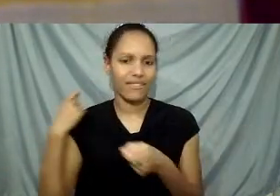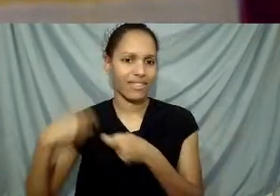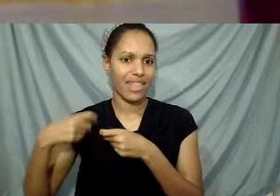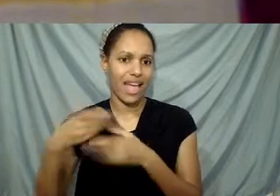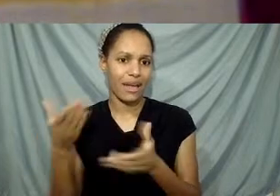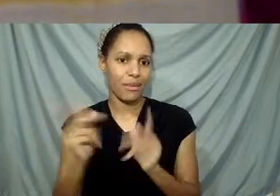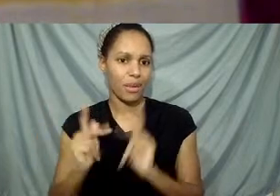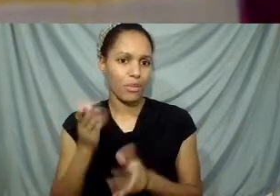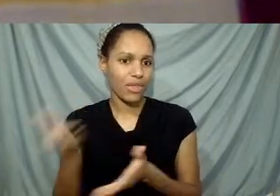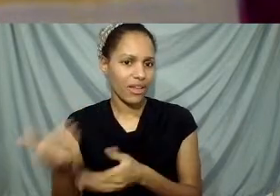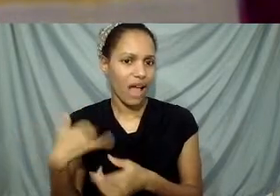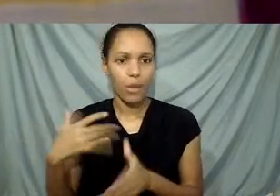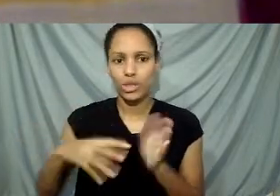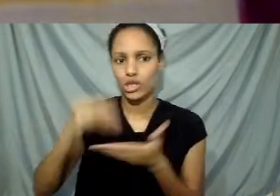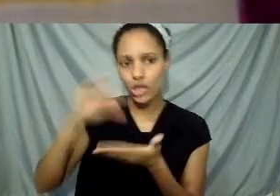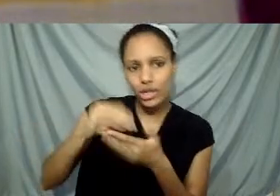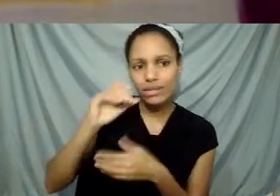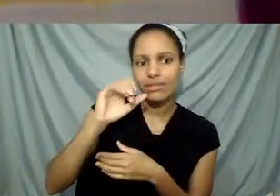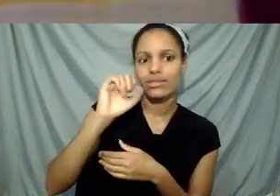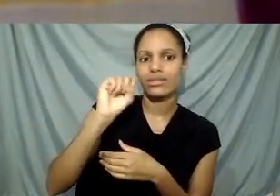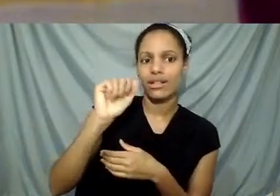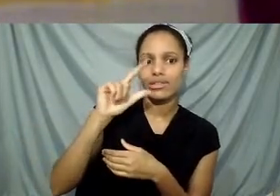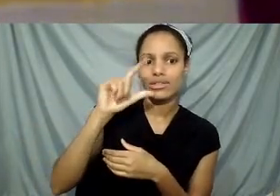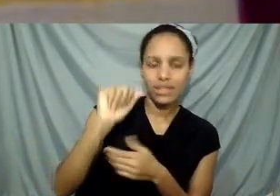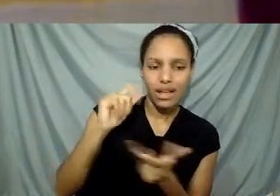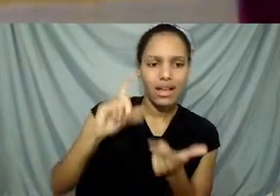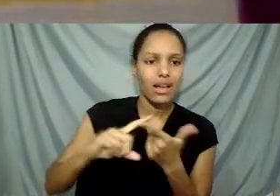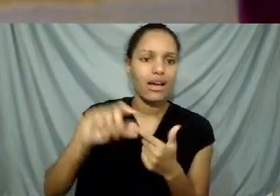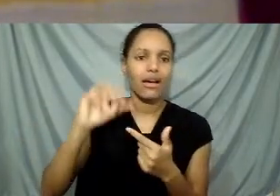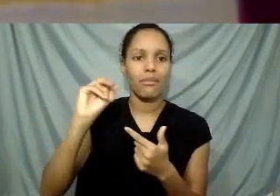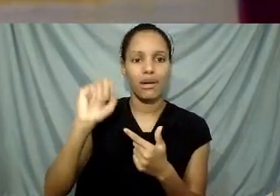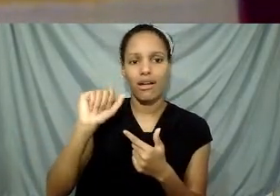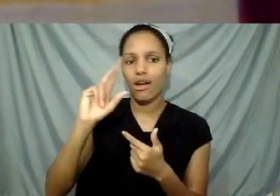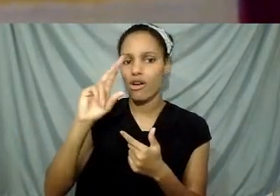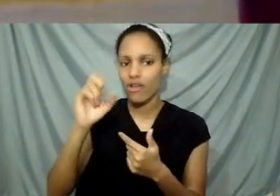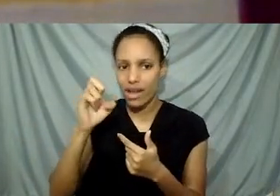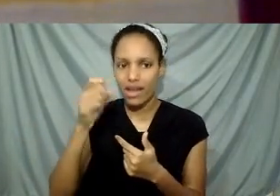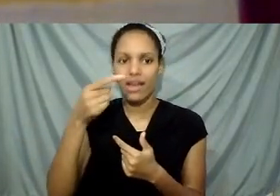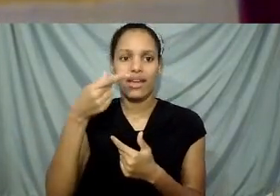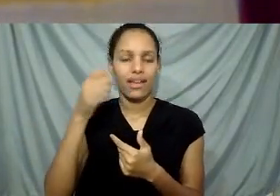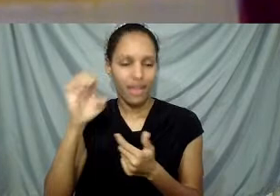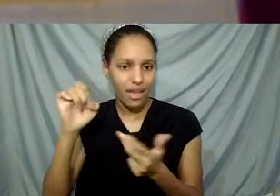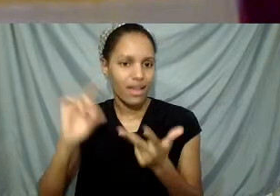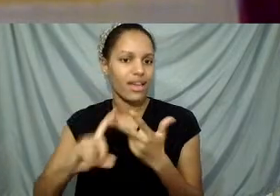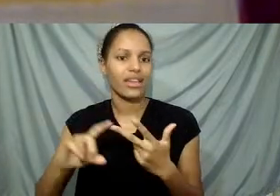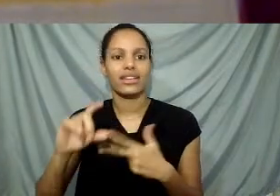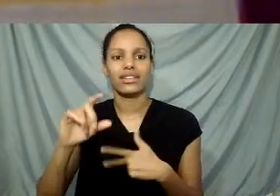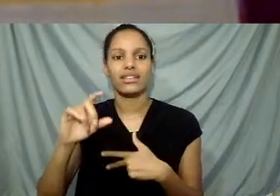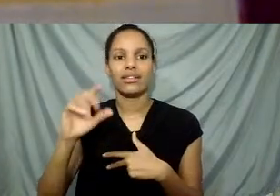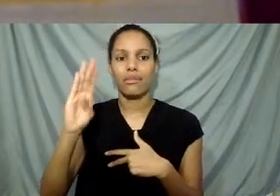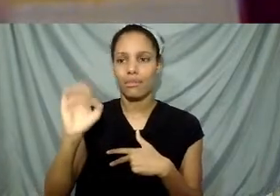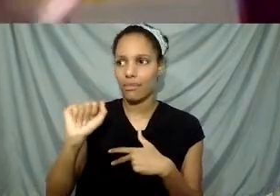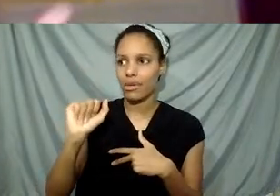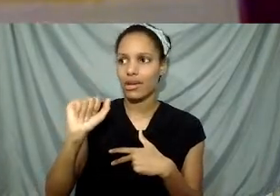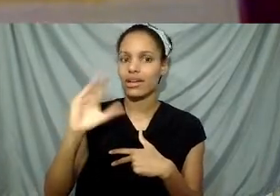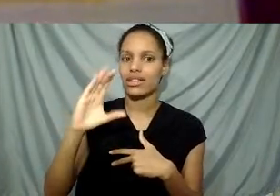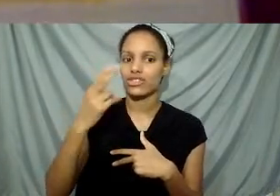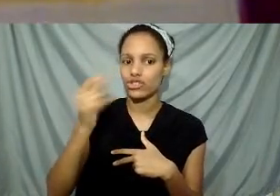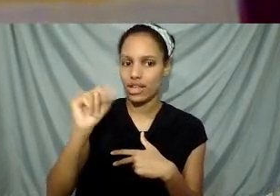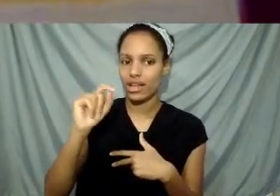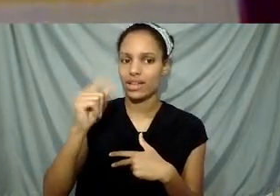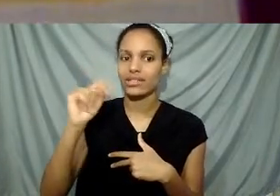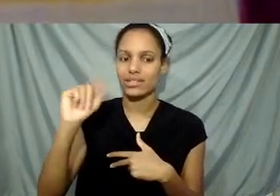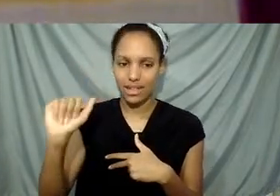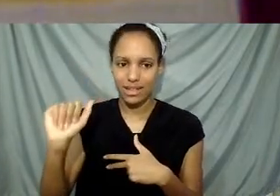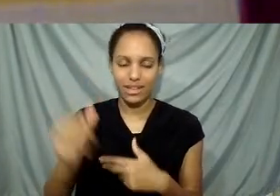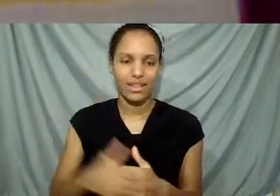learning salsa, merengue, bachata. I was in the playground learning step dance